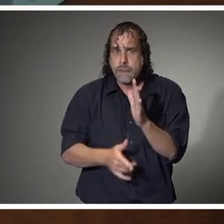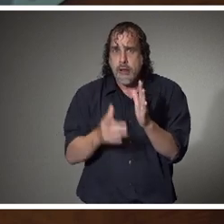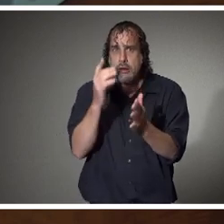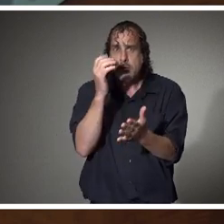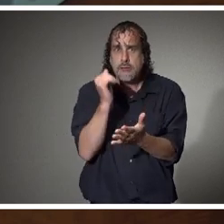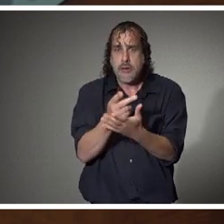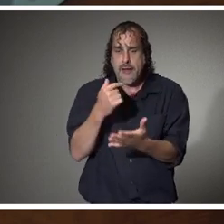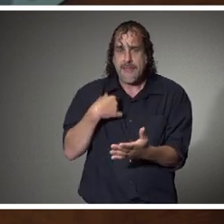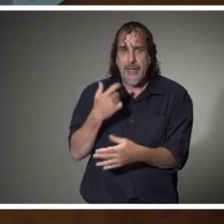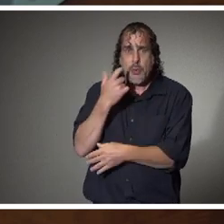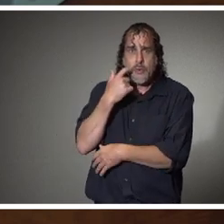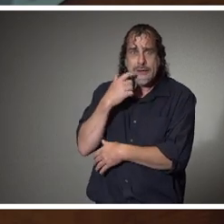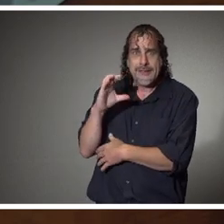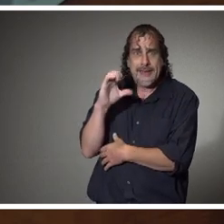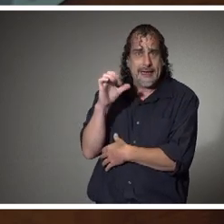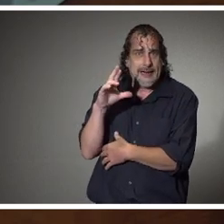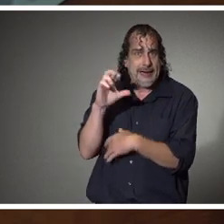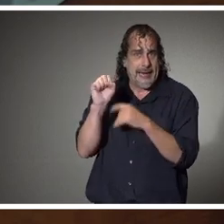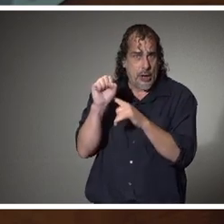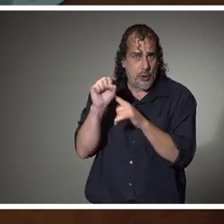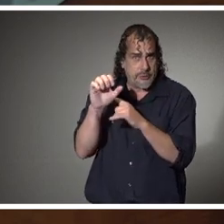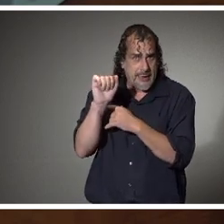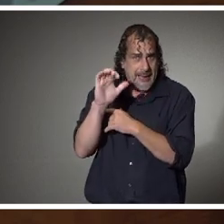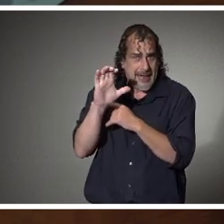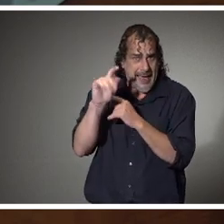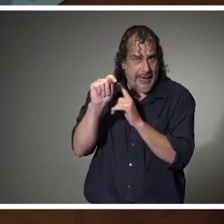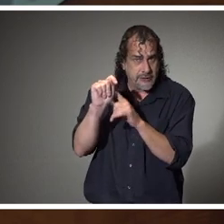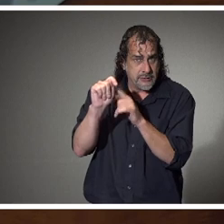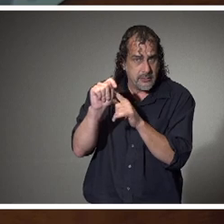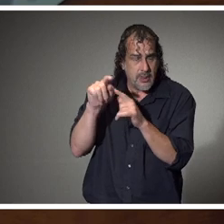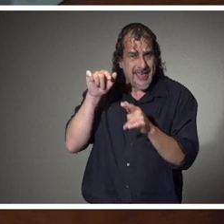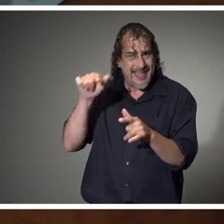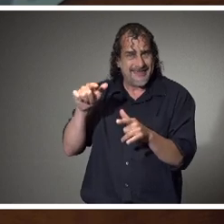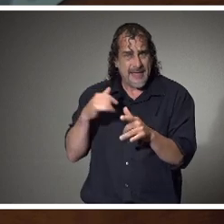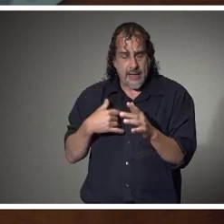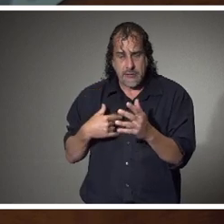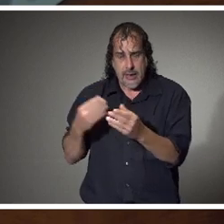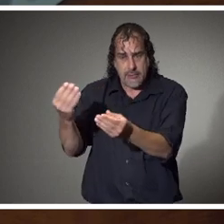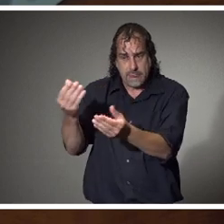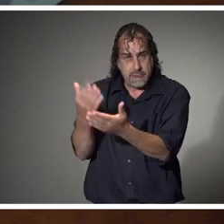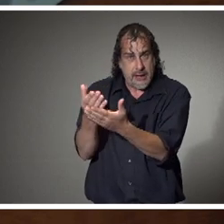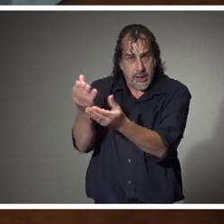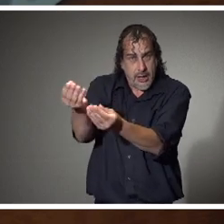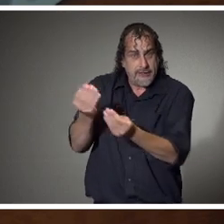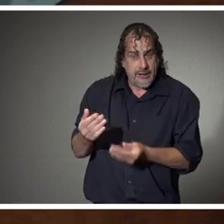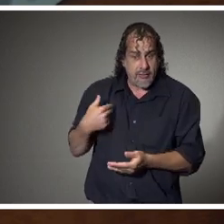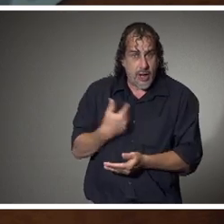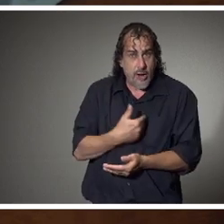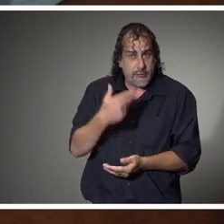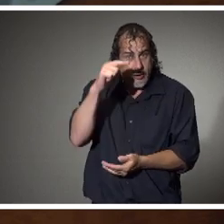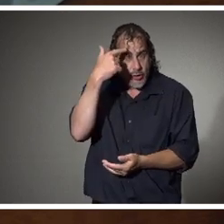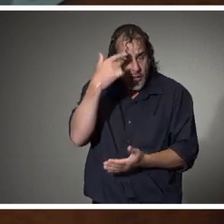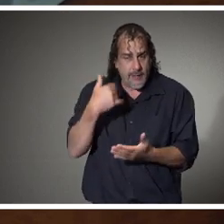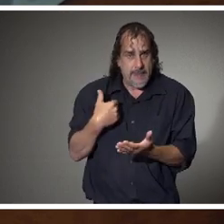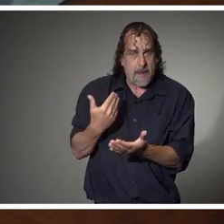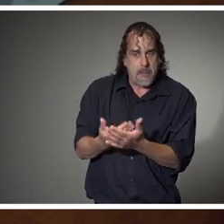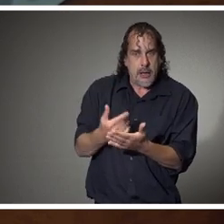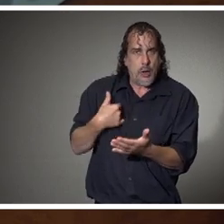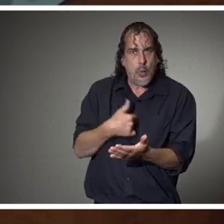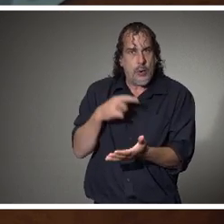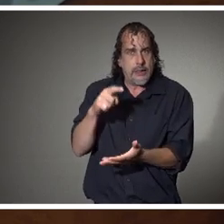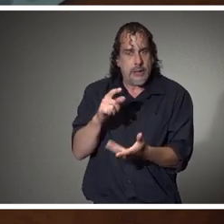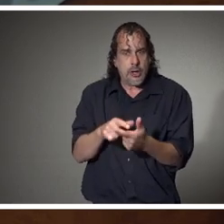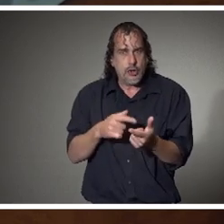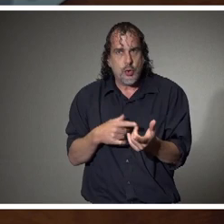obviously the CARES Act. That legislation has given us as governors across the country the resources we need to